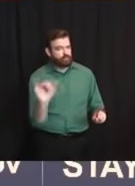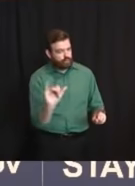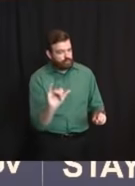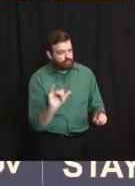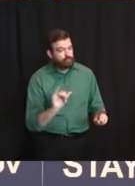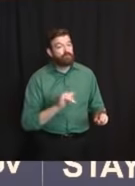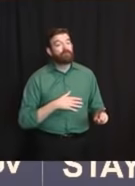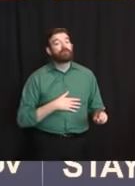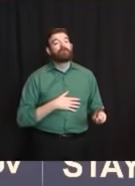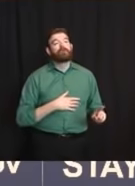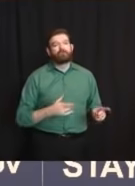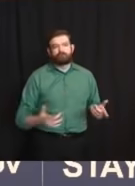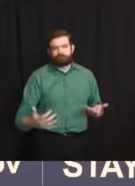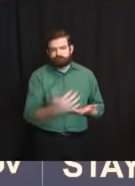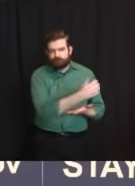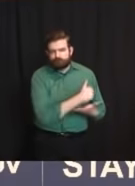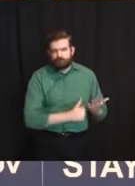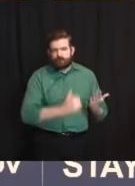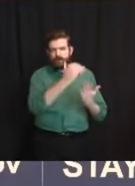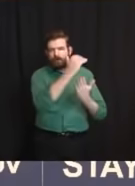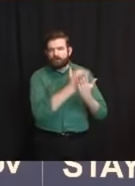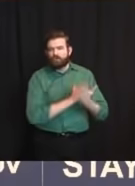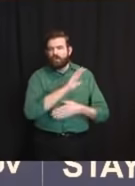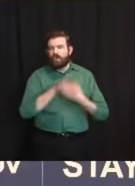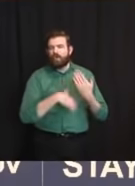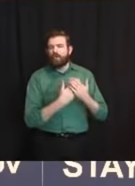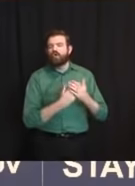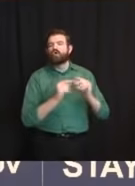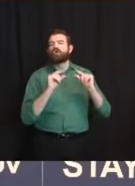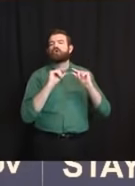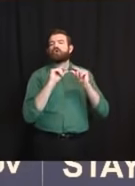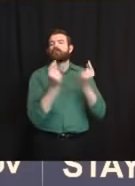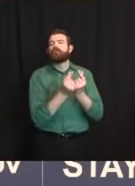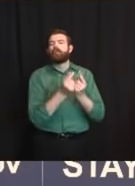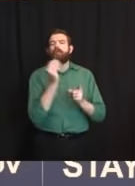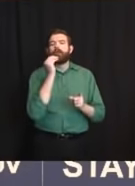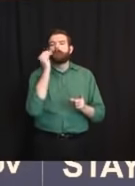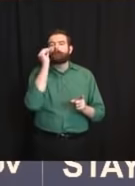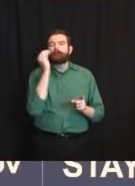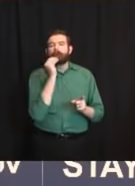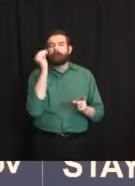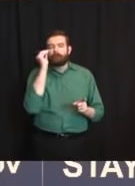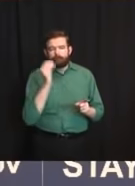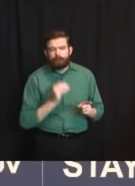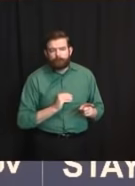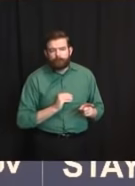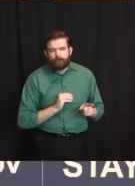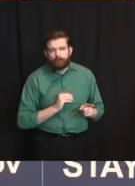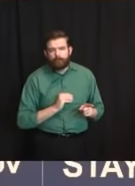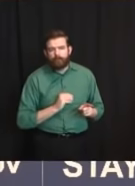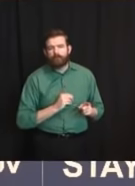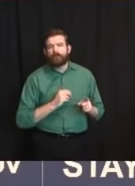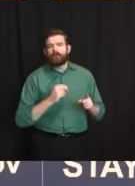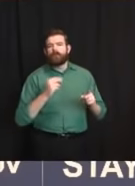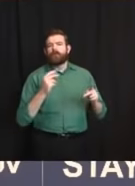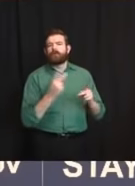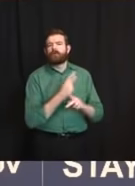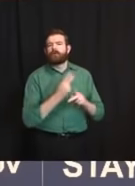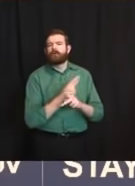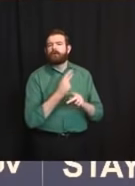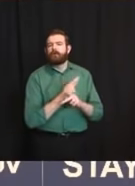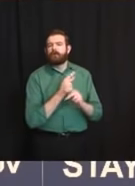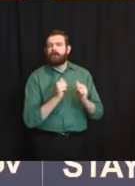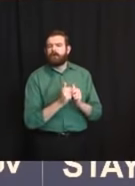the group homes and how we can get not only statistics on them, get them into